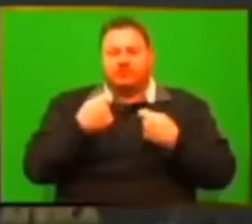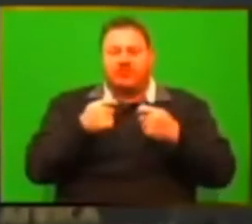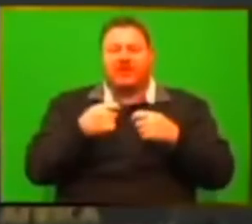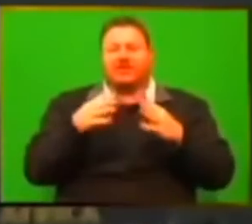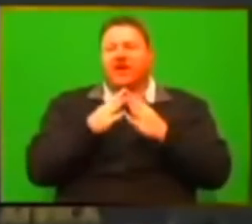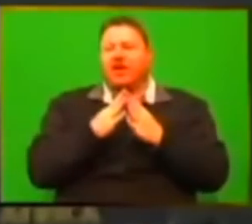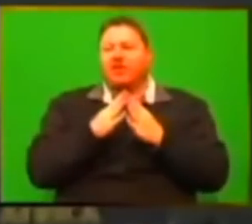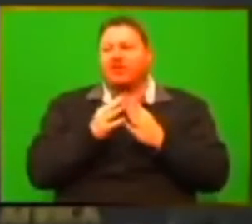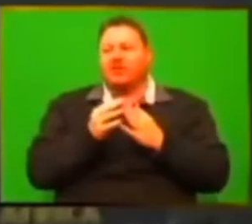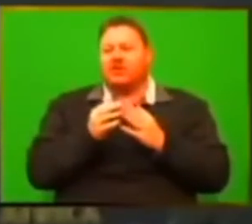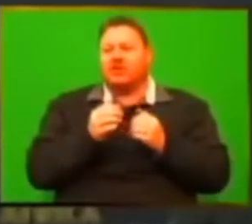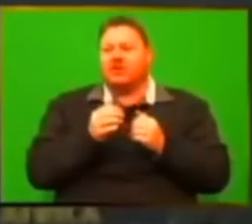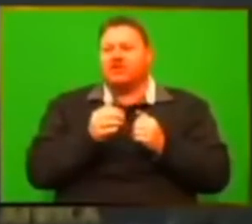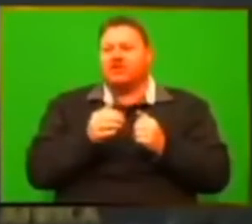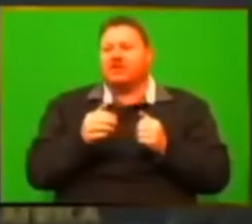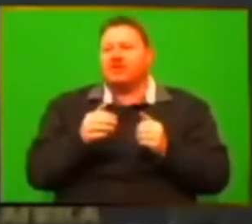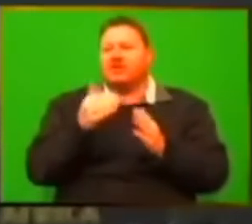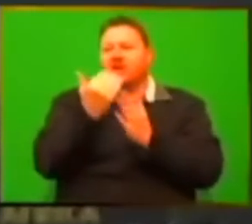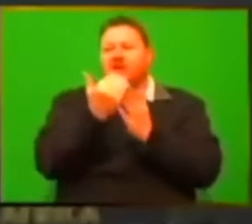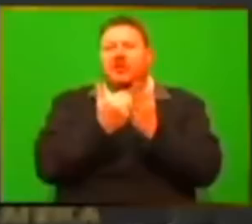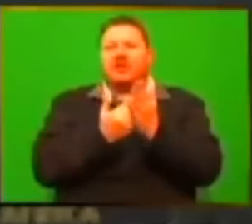sell-out agenda of the establishment.